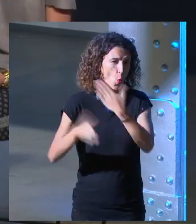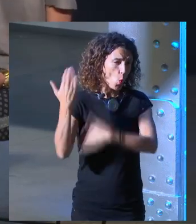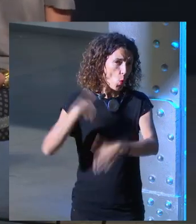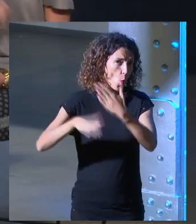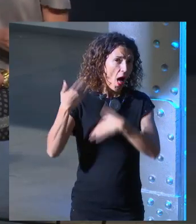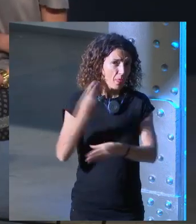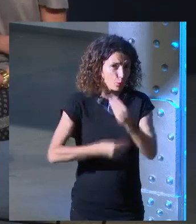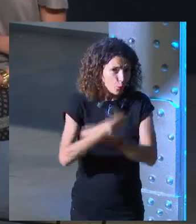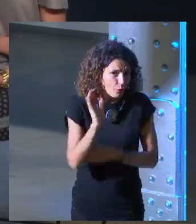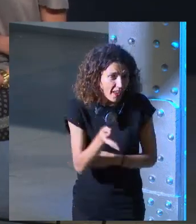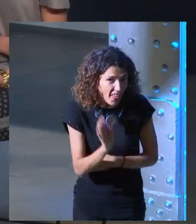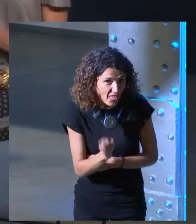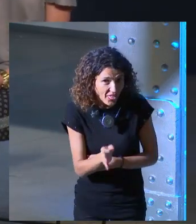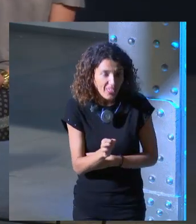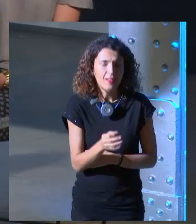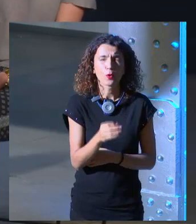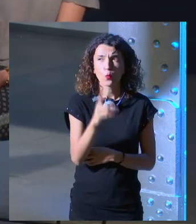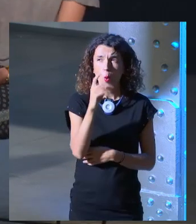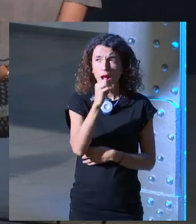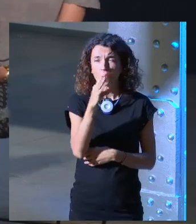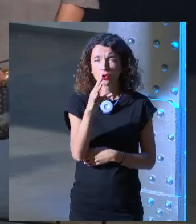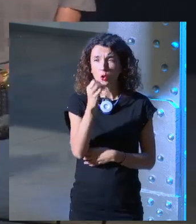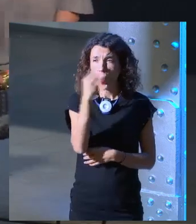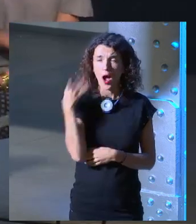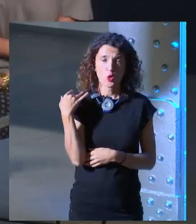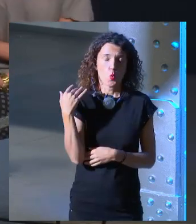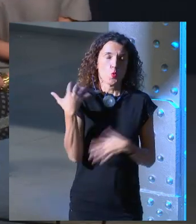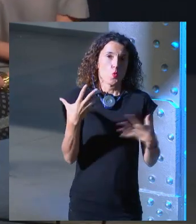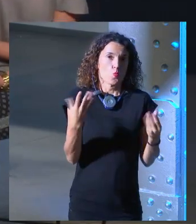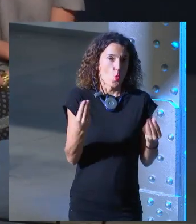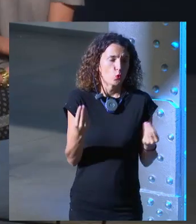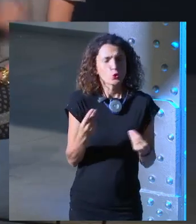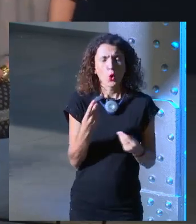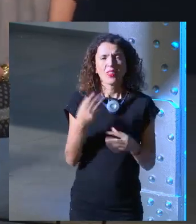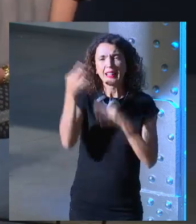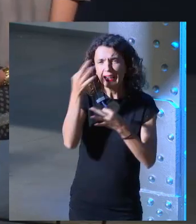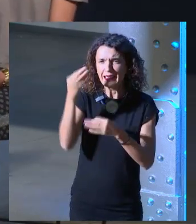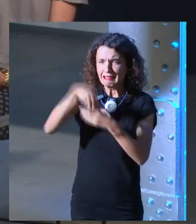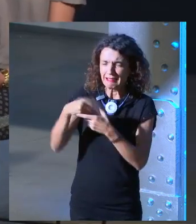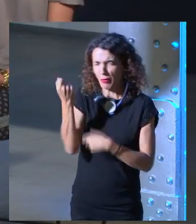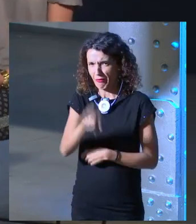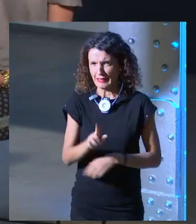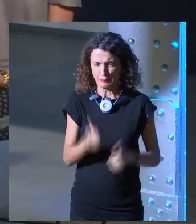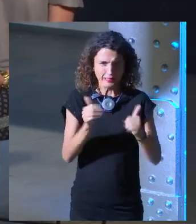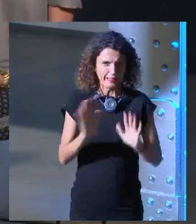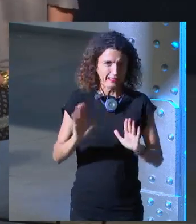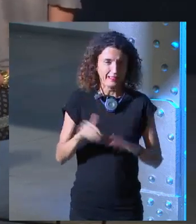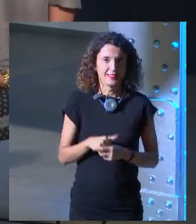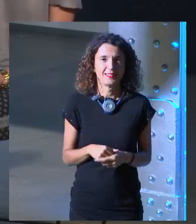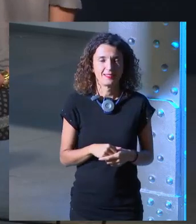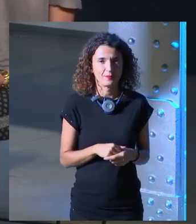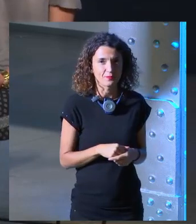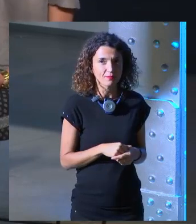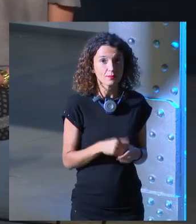Exactly how many years? So many. You don't. Okay. No, we don't go there. I mean, Okay. I didn't say we had to talk